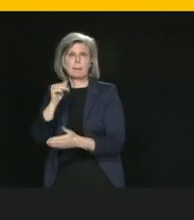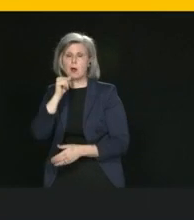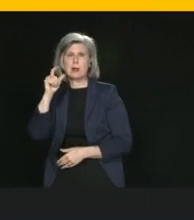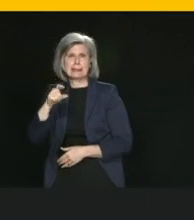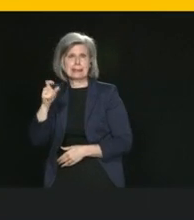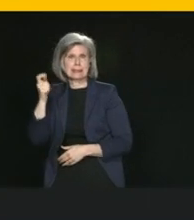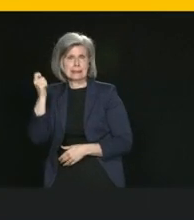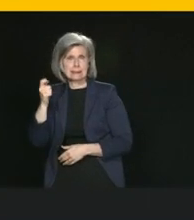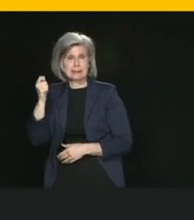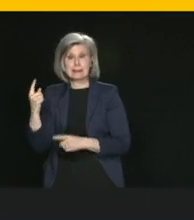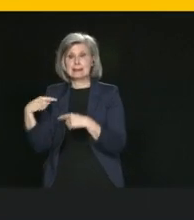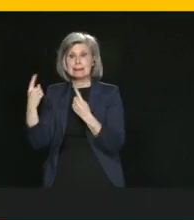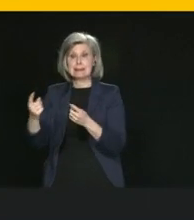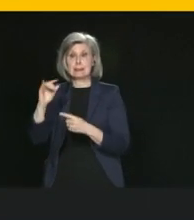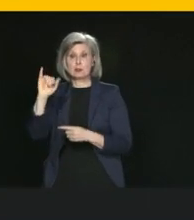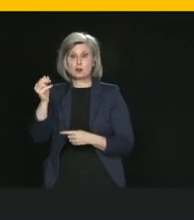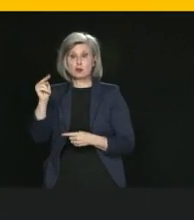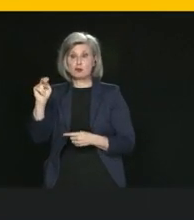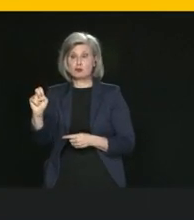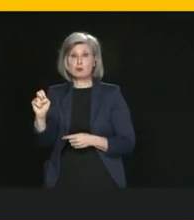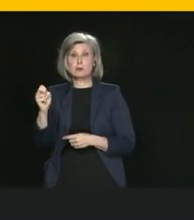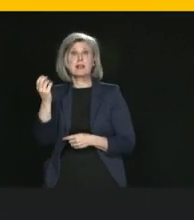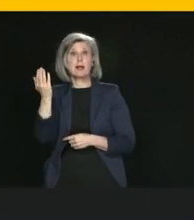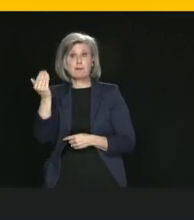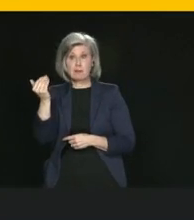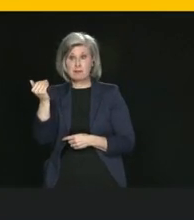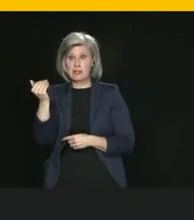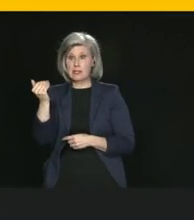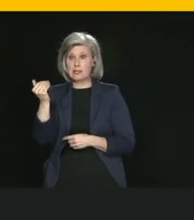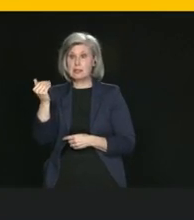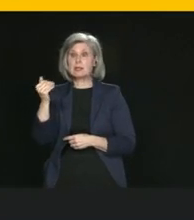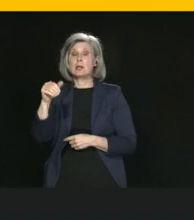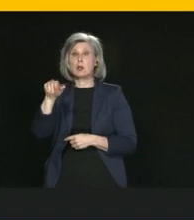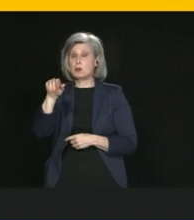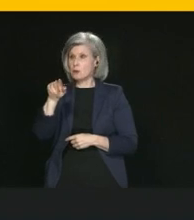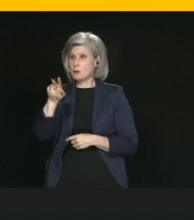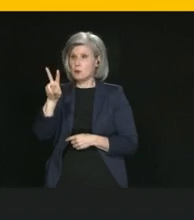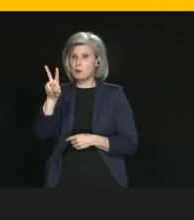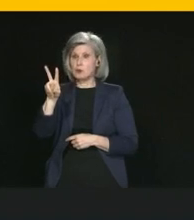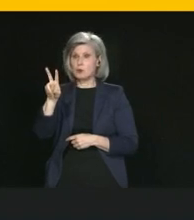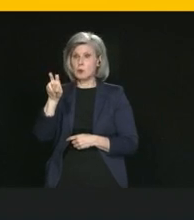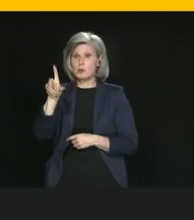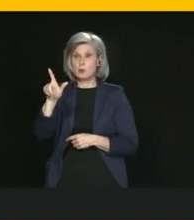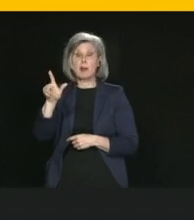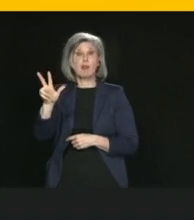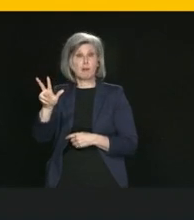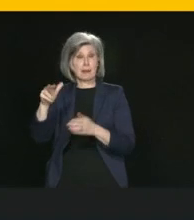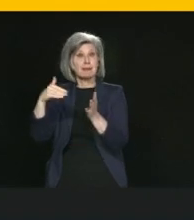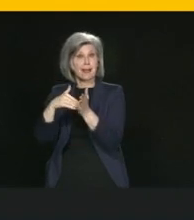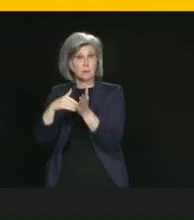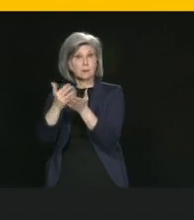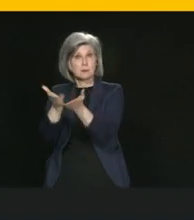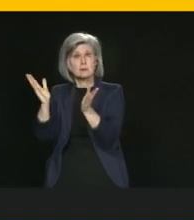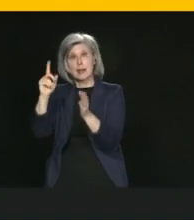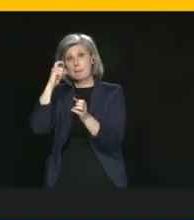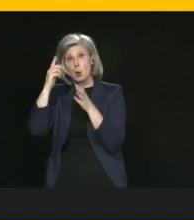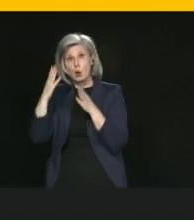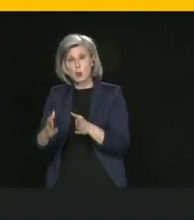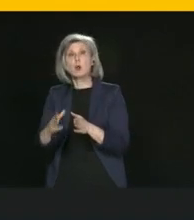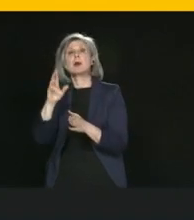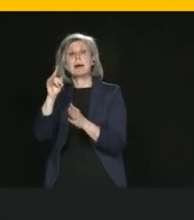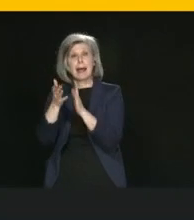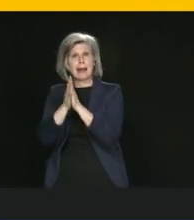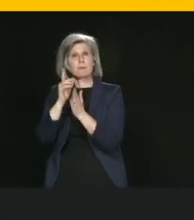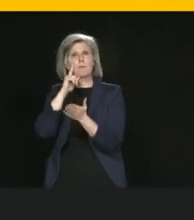Emergency Wage Subsidy, supporting over 2.6 million employees across the country. Les récents chiffres sur l'emploi